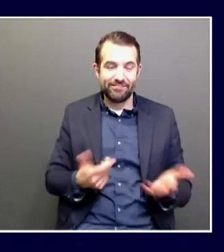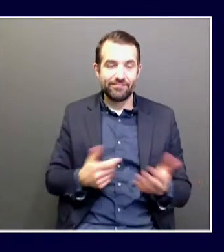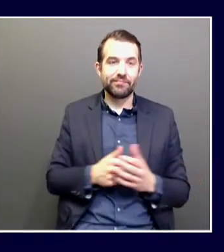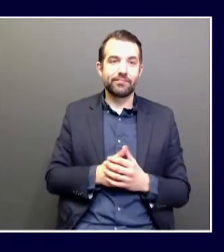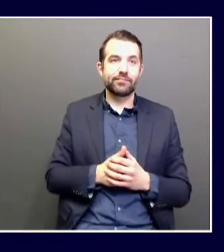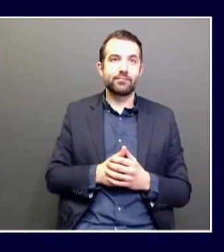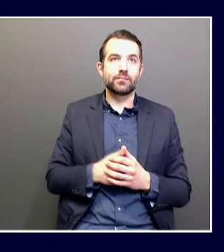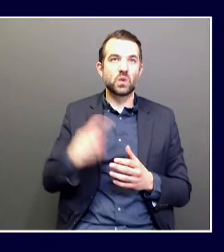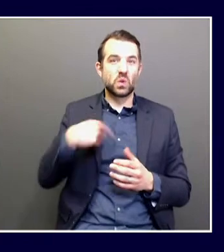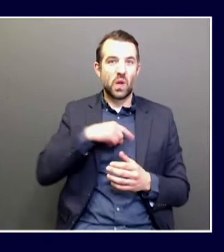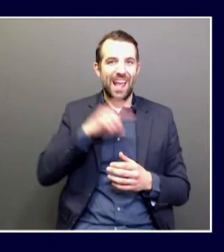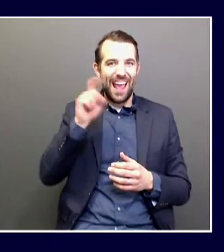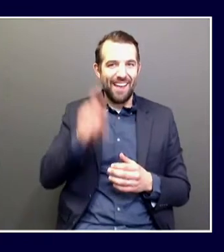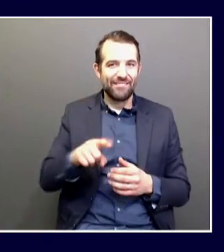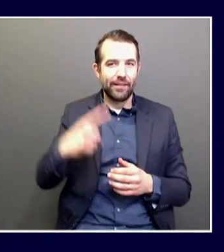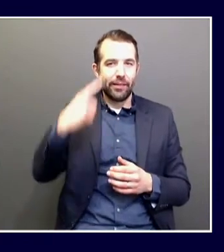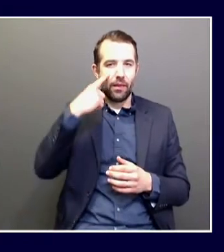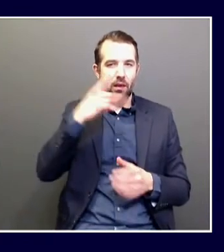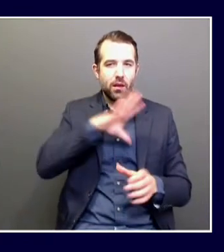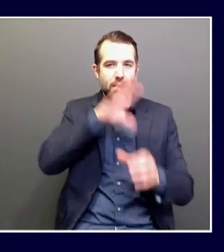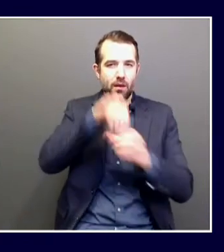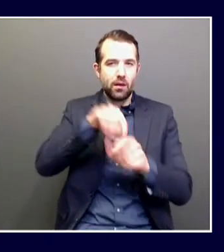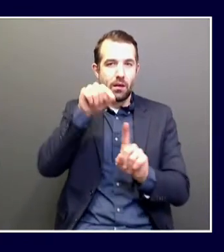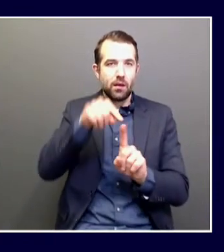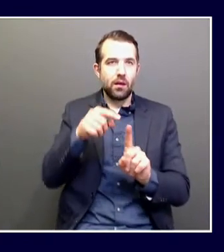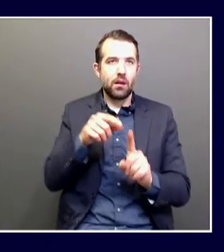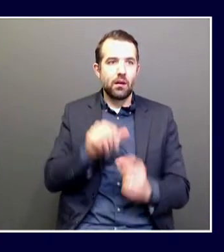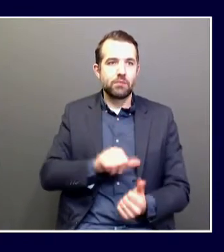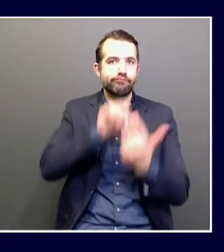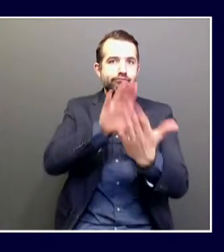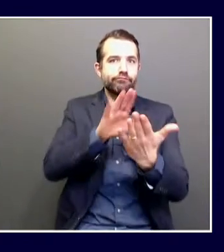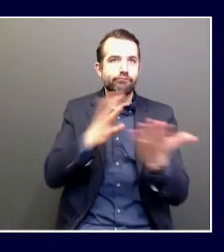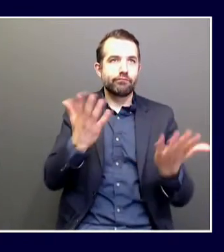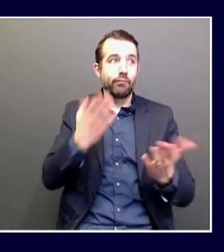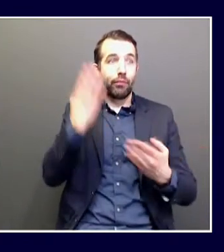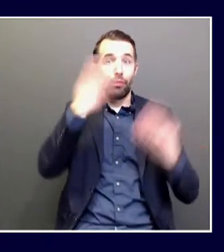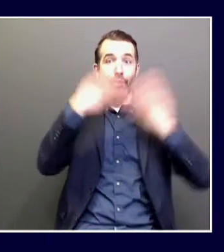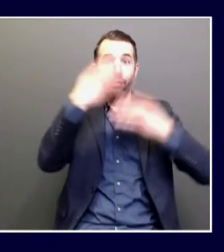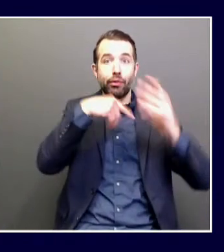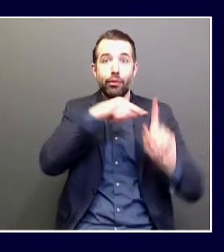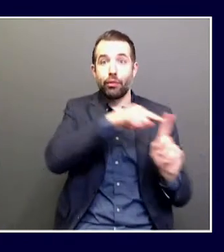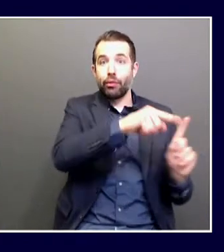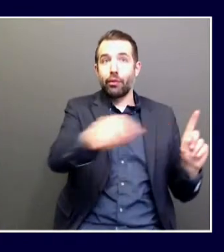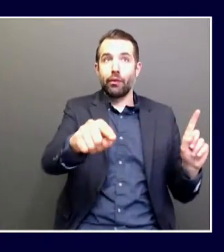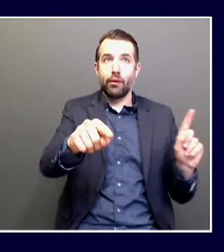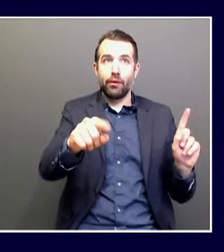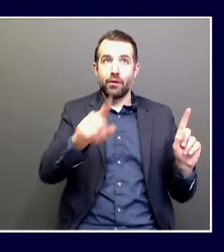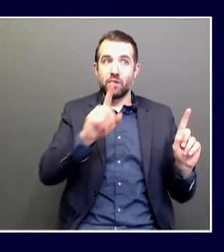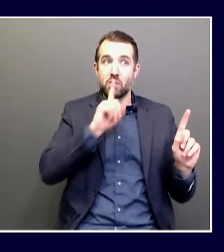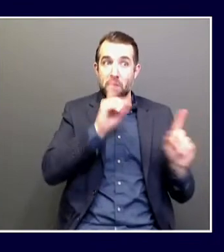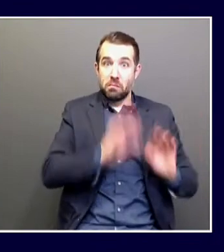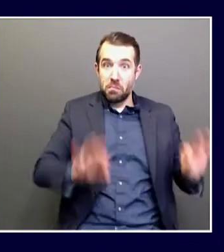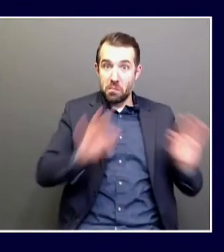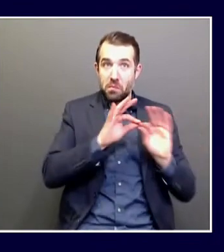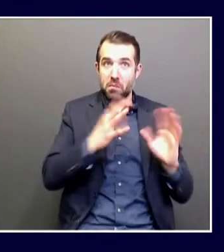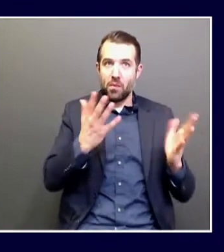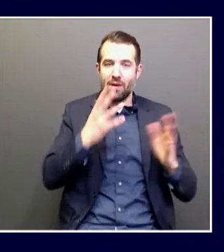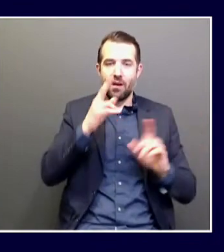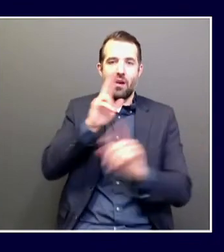when you really think them through, hospitalizations are probably a better marker. I will tell you that's what our team and I really focuses on these